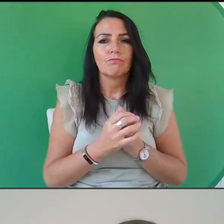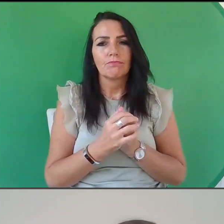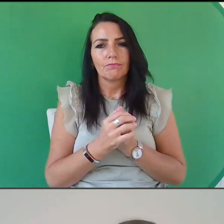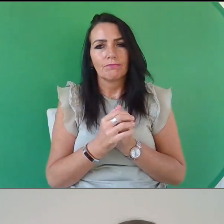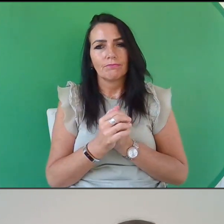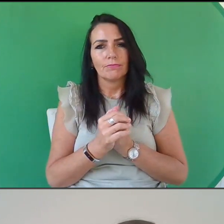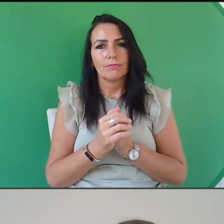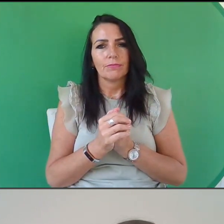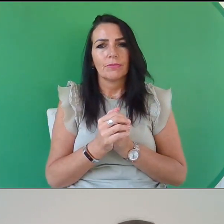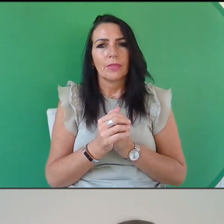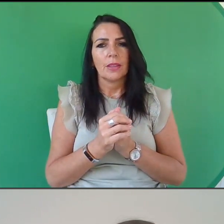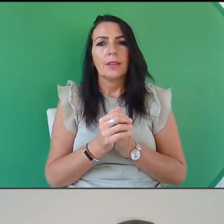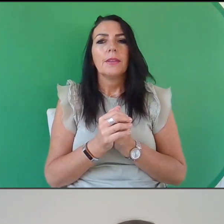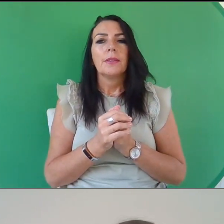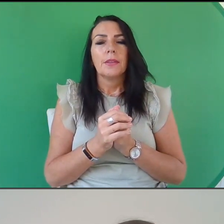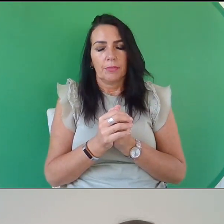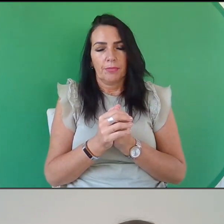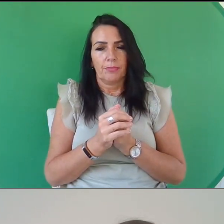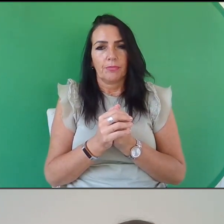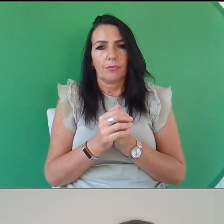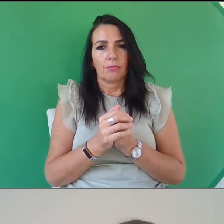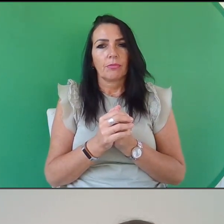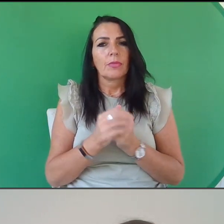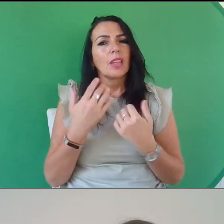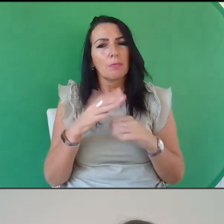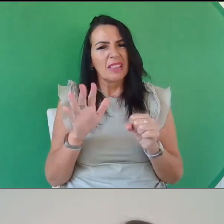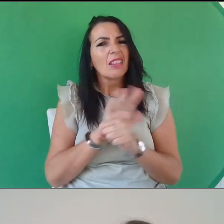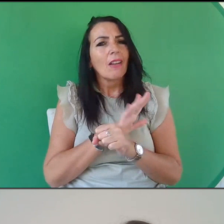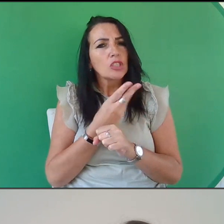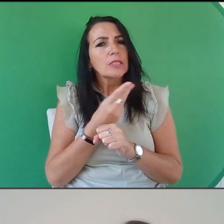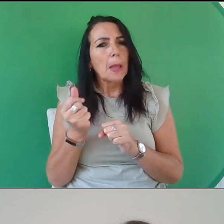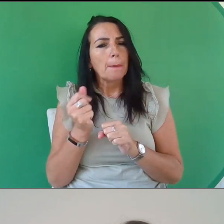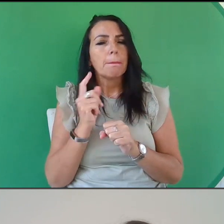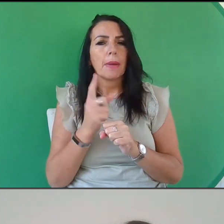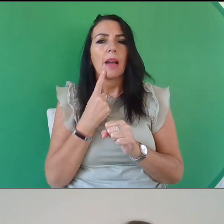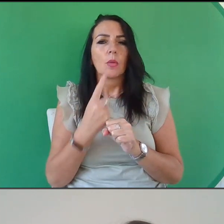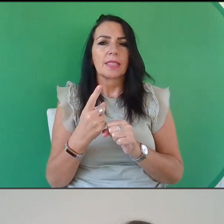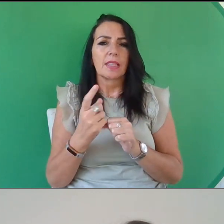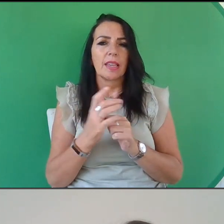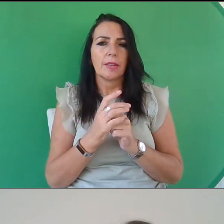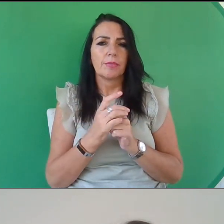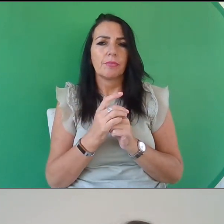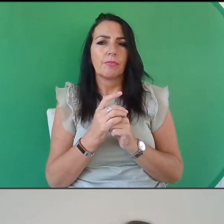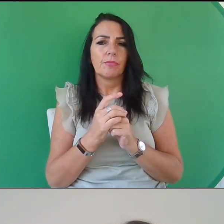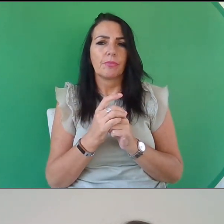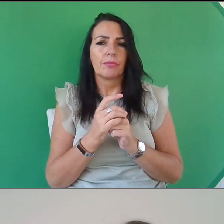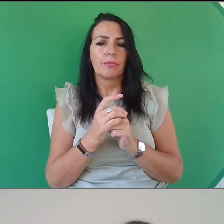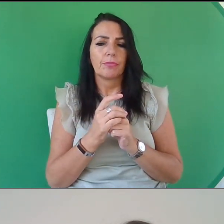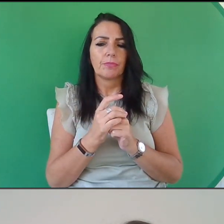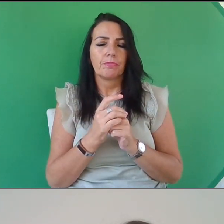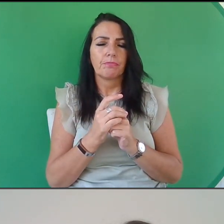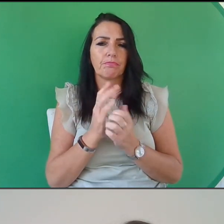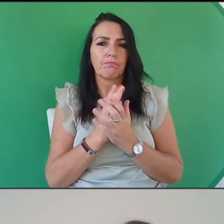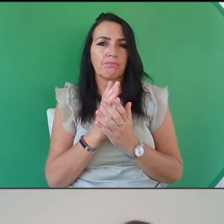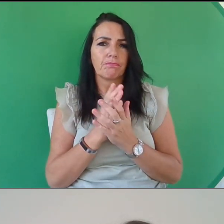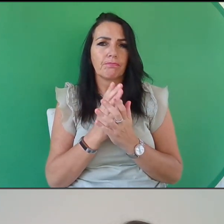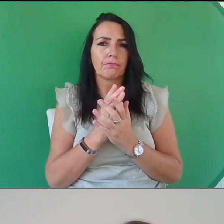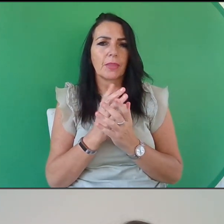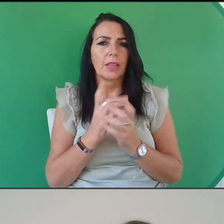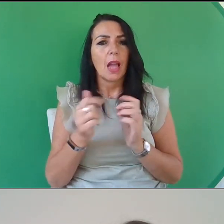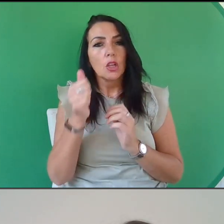that in the presentation. But to go into a little bit more detail, what I would really say is it's about kind of really knowing